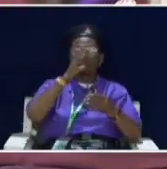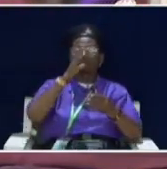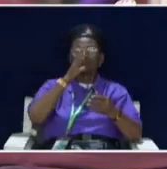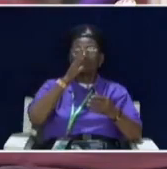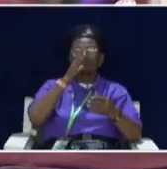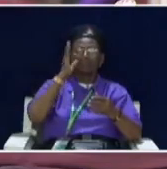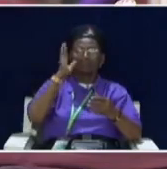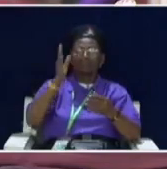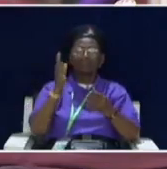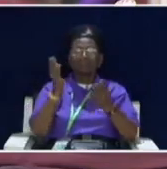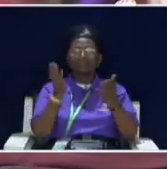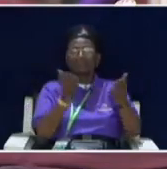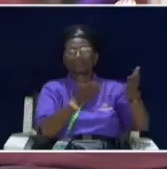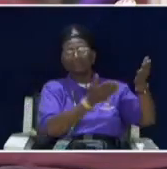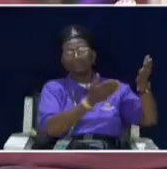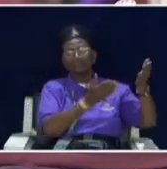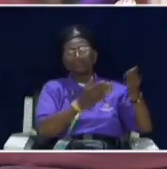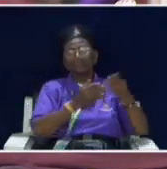e nge.